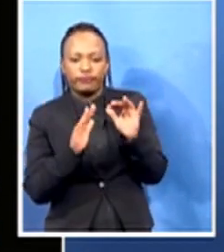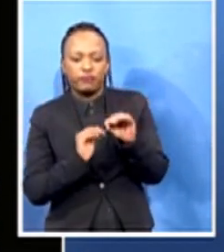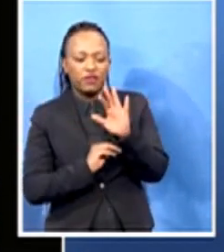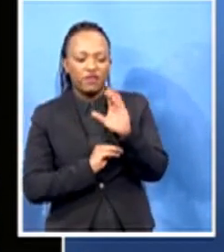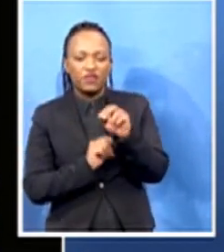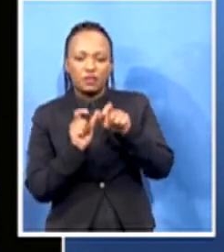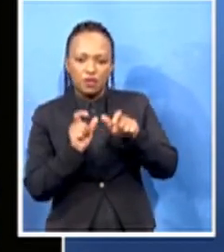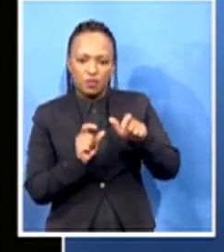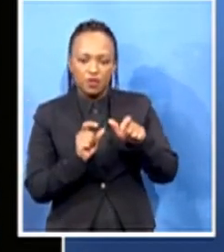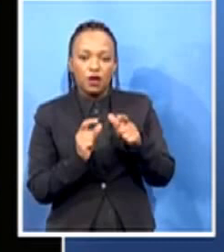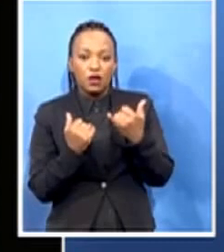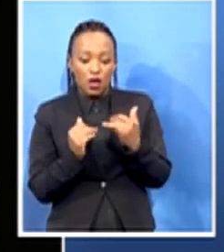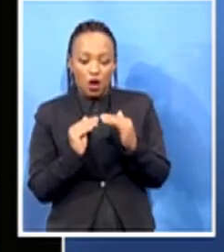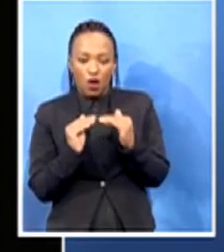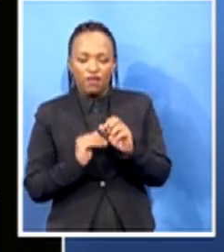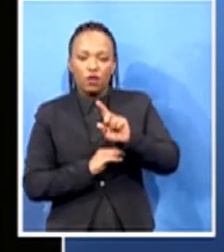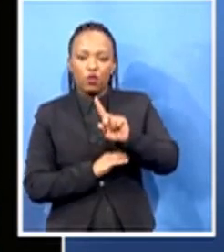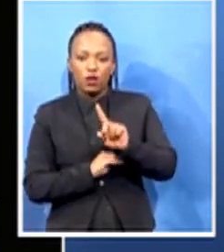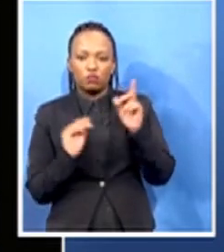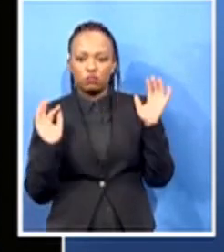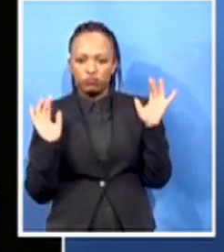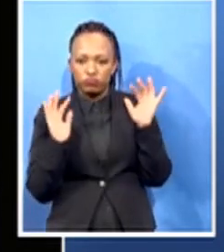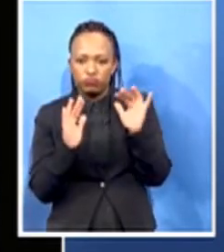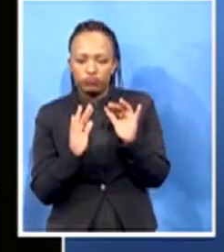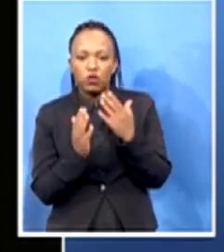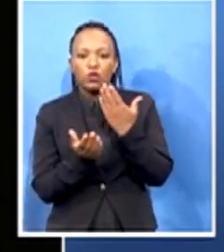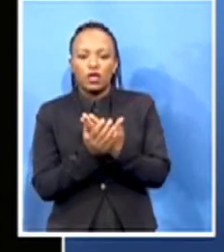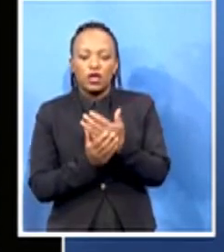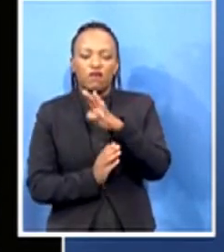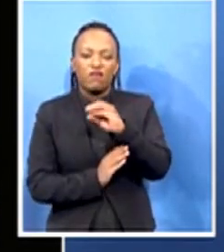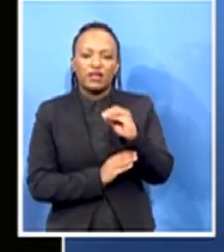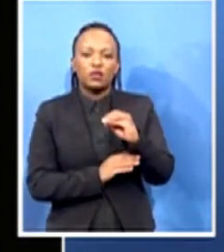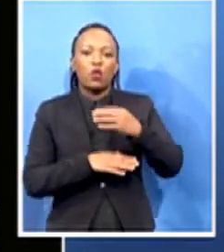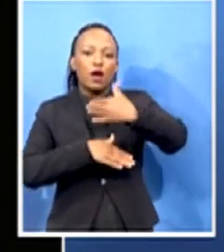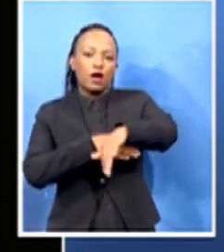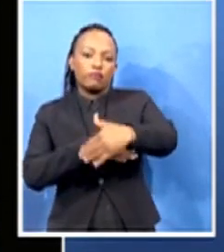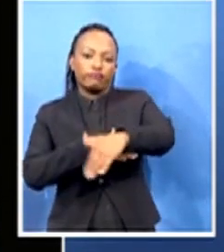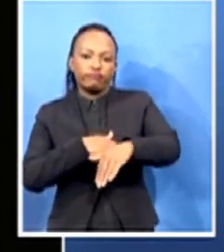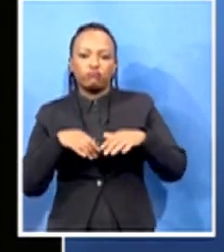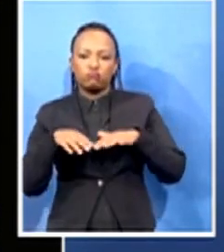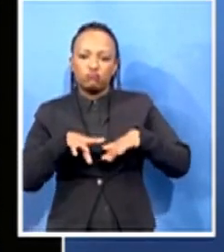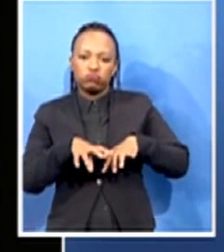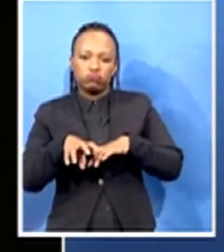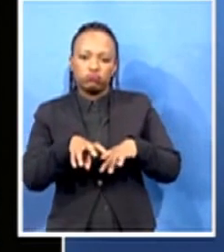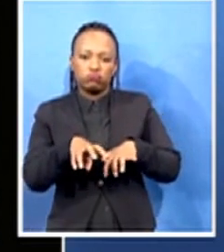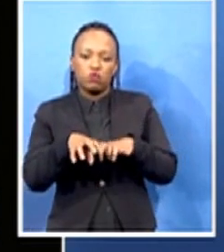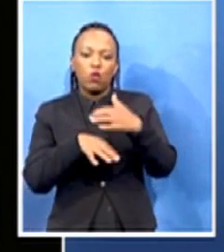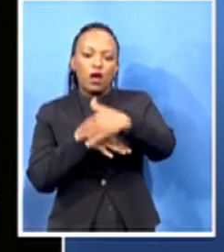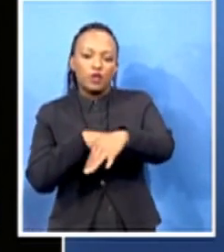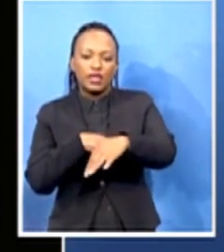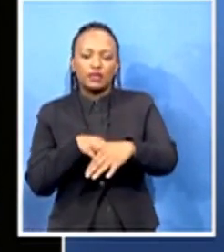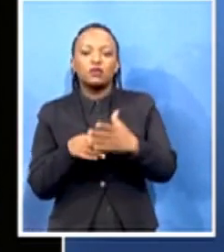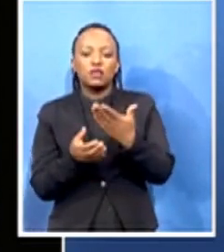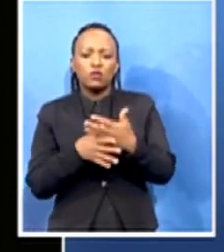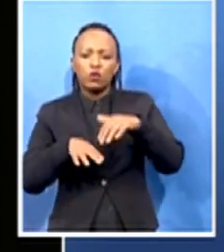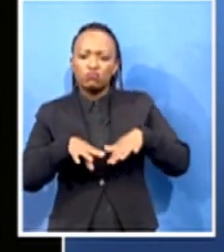gathering is 500 because it's an outside. The strike will never be in a boardroom. will be then be outside. Now, we have requested